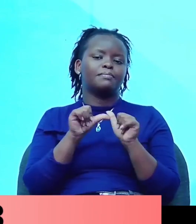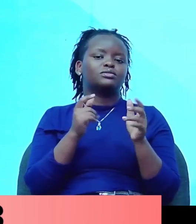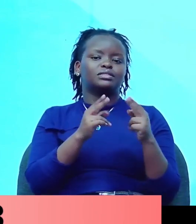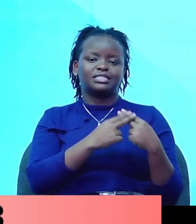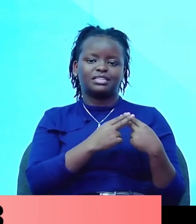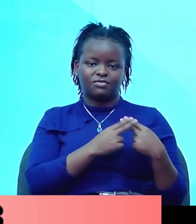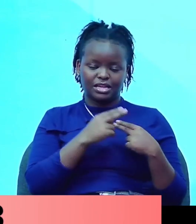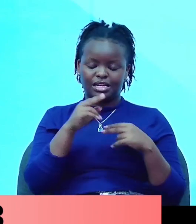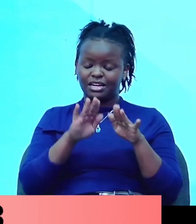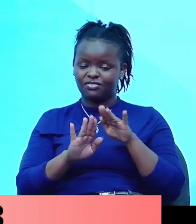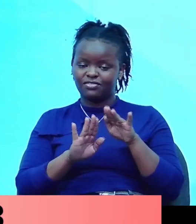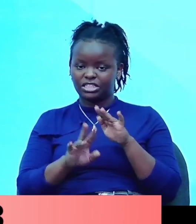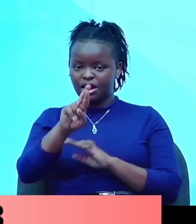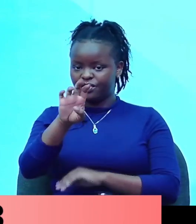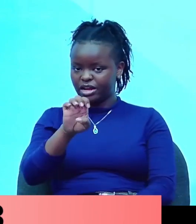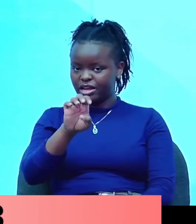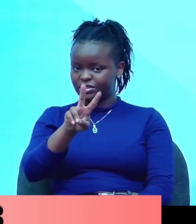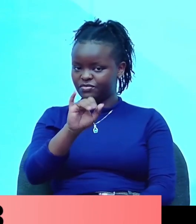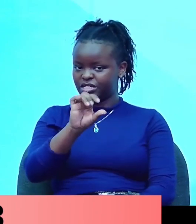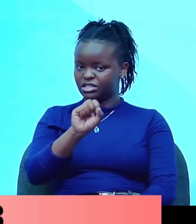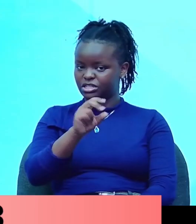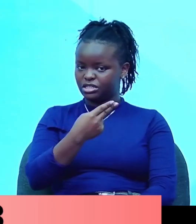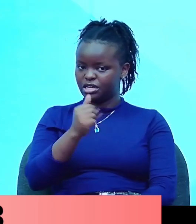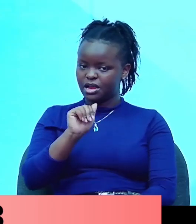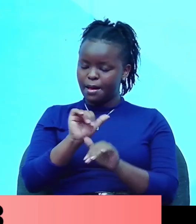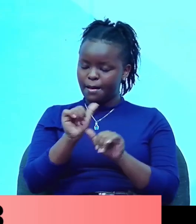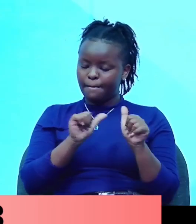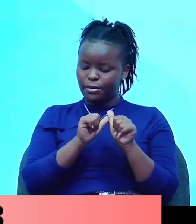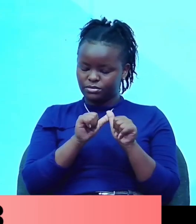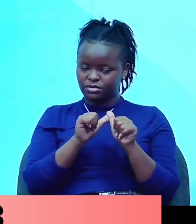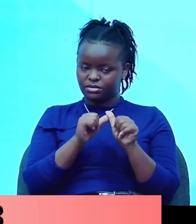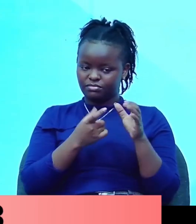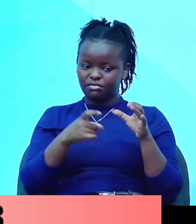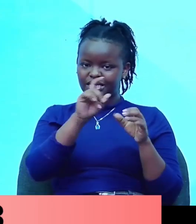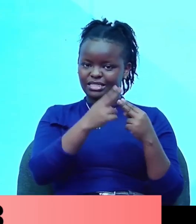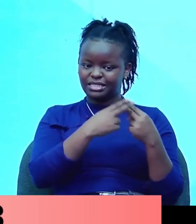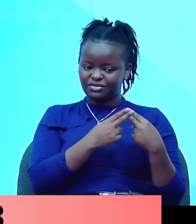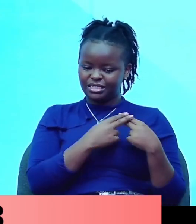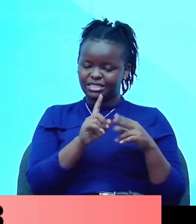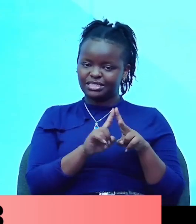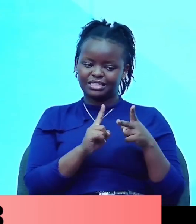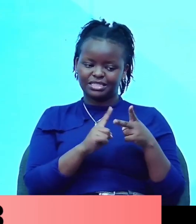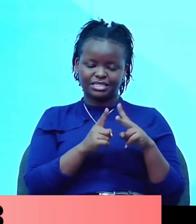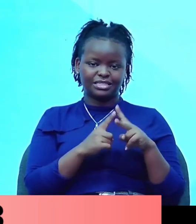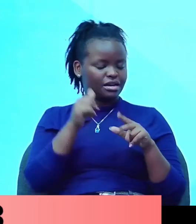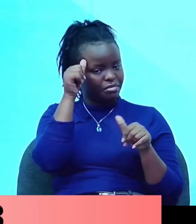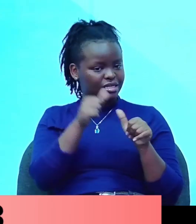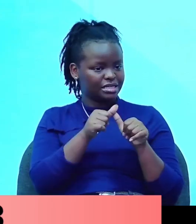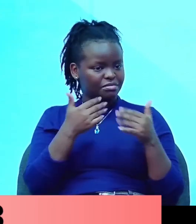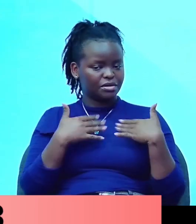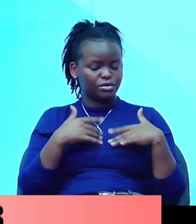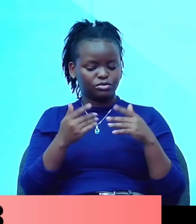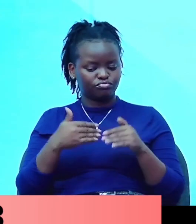really about amplifying your savings, starting to put something together, right, reminding people to be a bit consistent